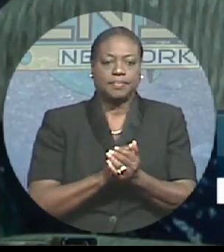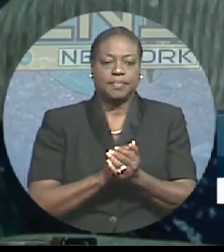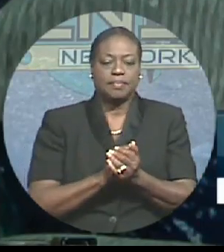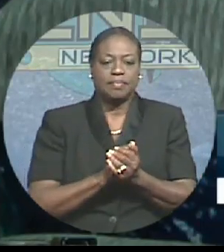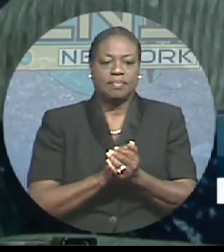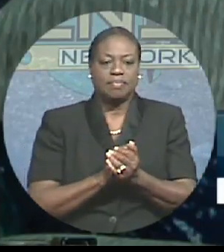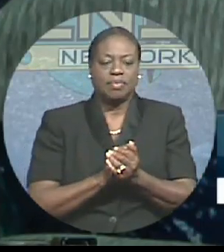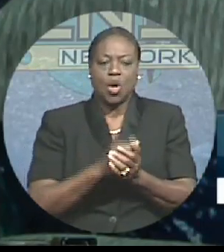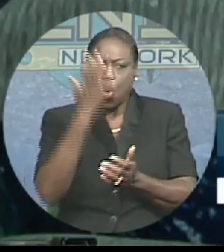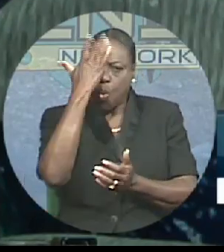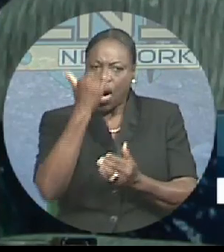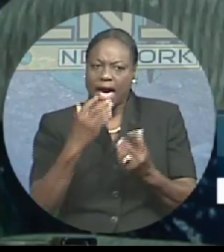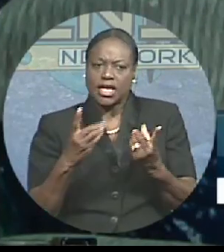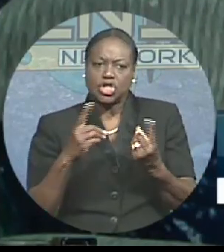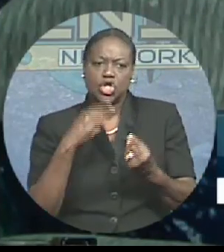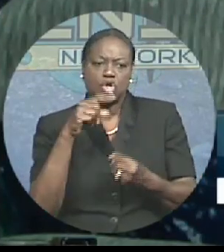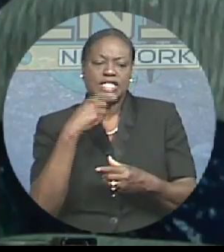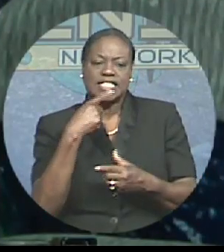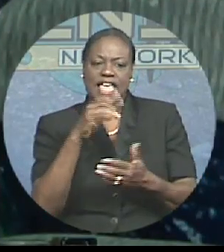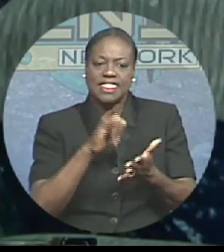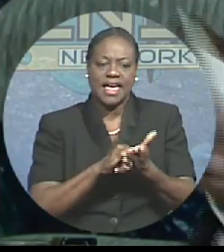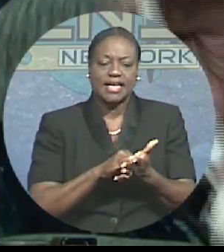Now, Why do you say that?